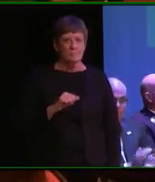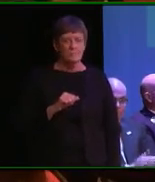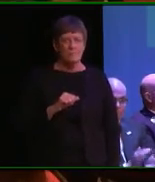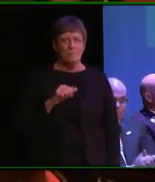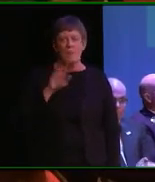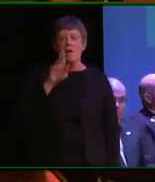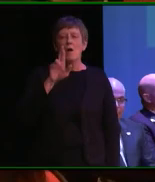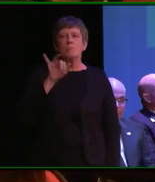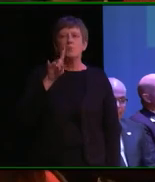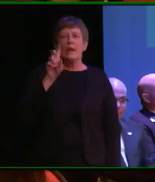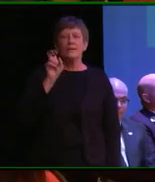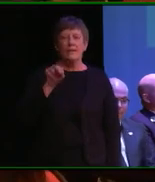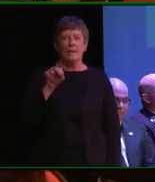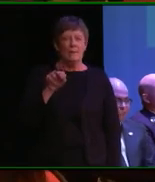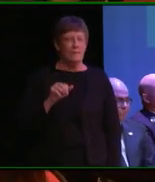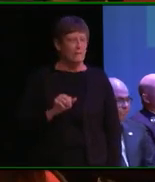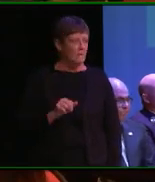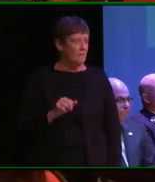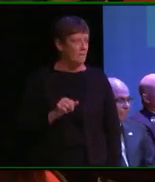Brandon Blanchard,